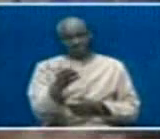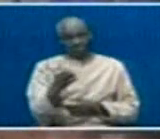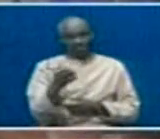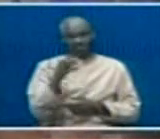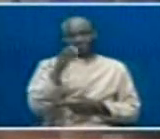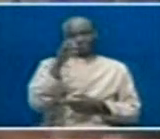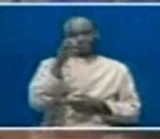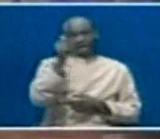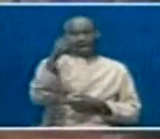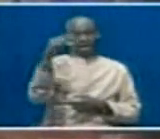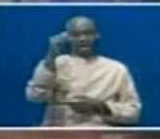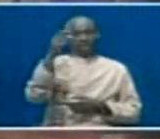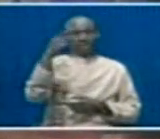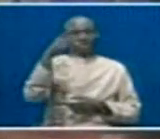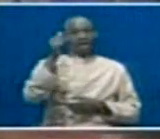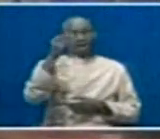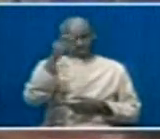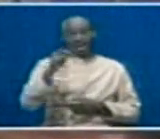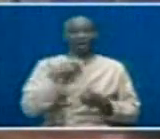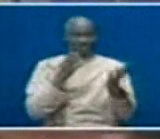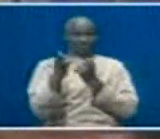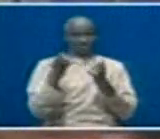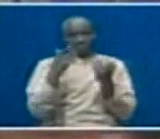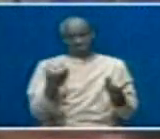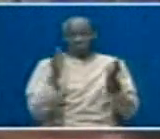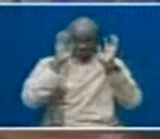the service will be held. Muslim, I don't